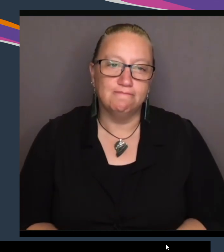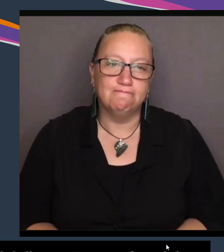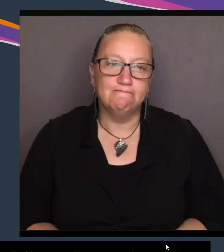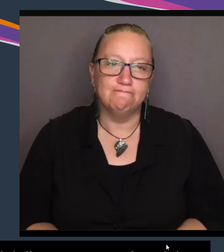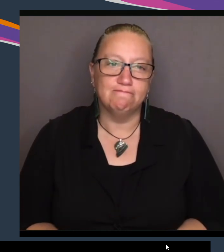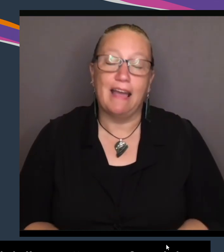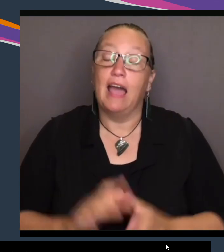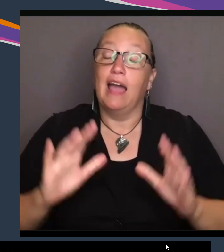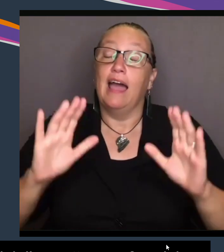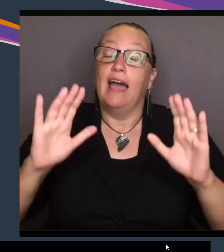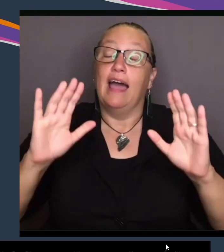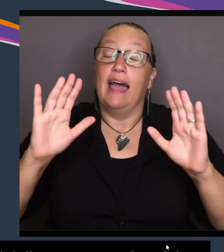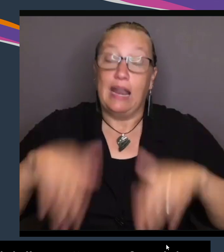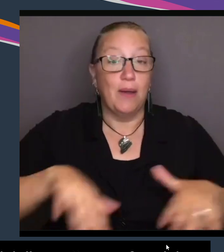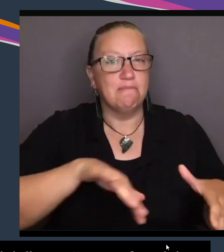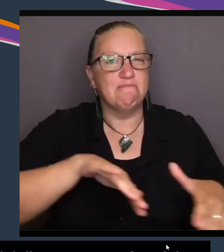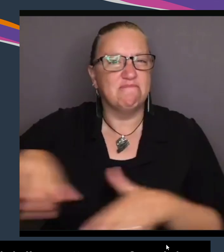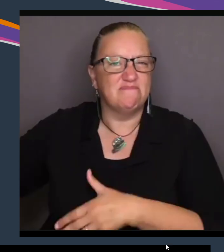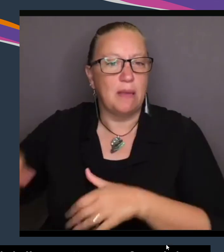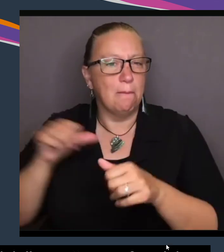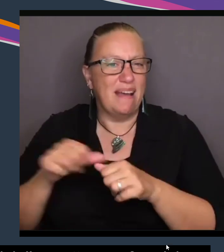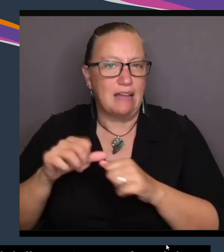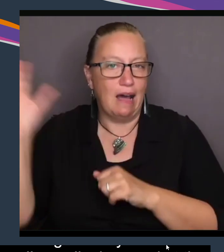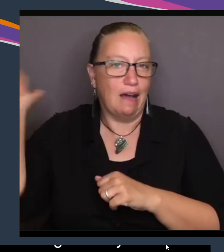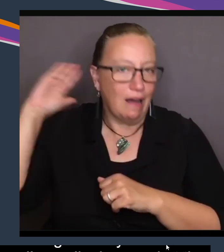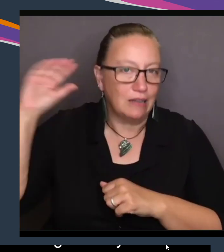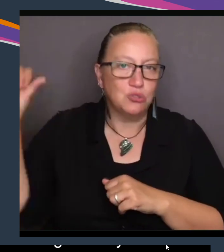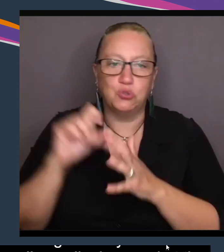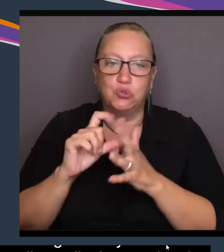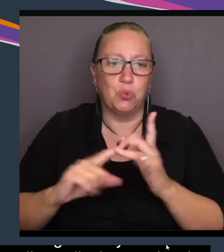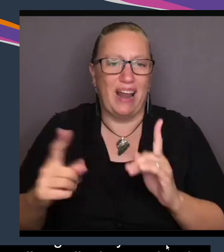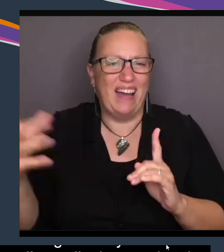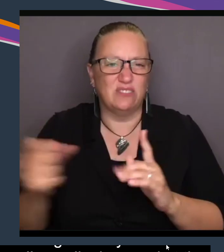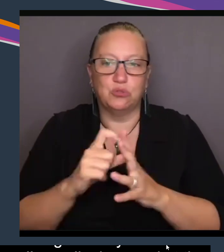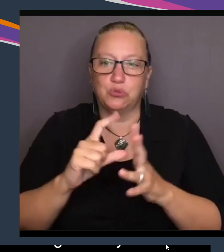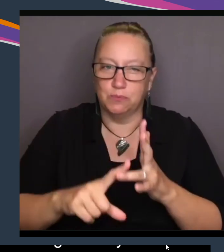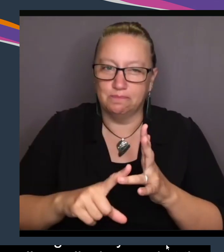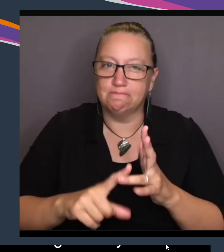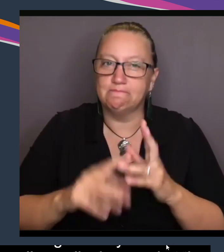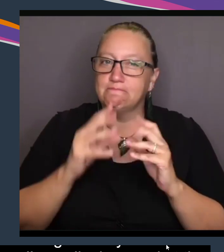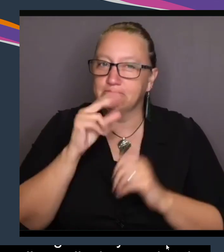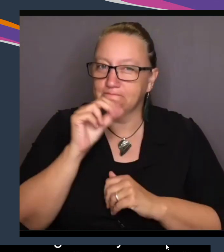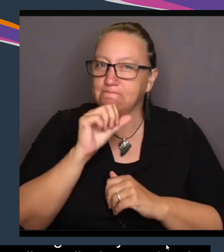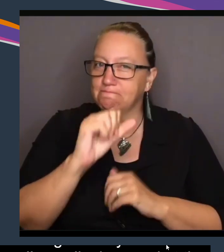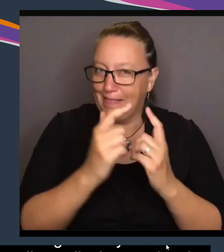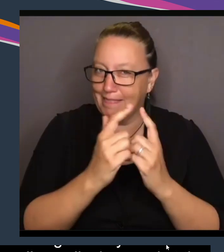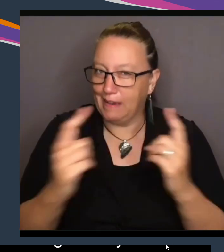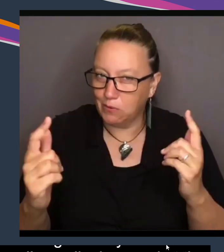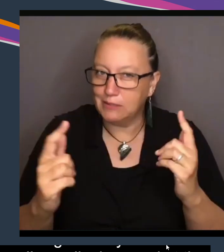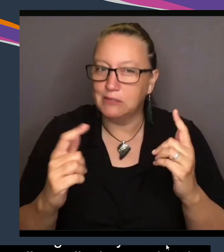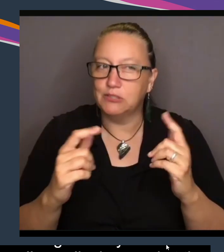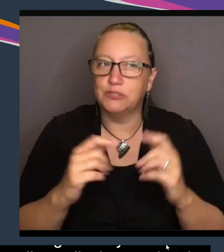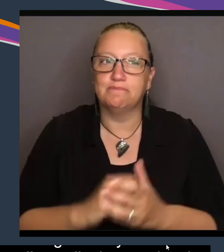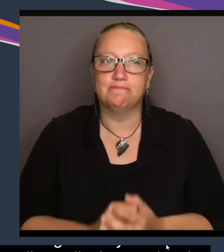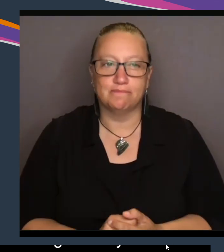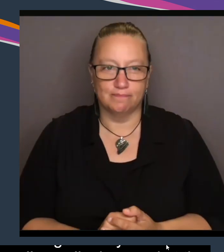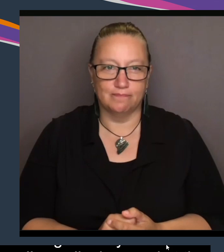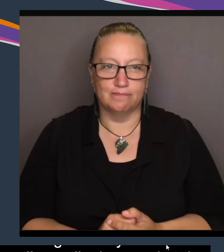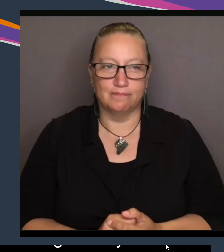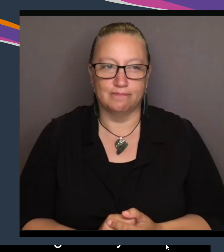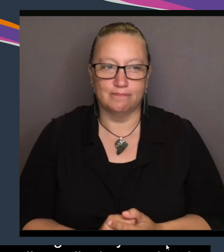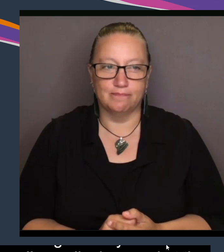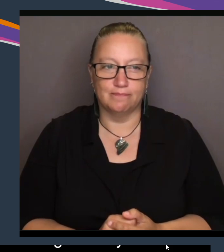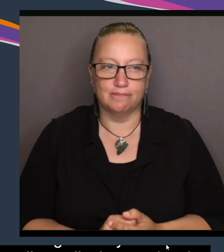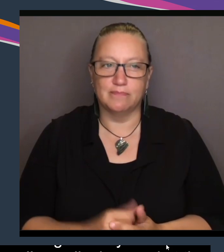Anyway, I better get on to what I'm supposed to be doing. So, Yalamandumarang Galindera, I'd like to welcome